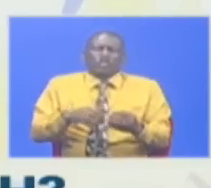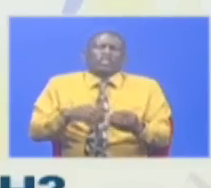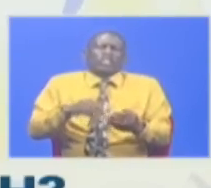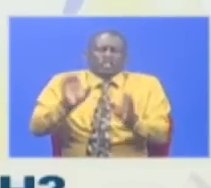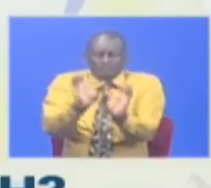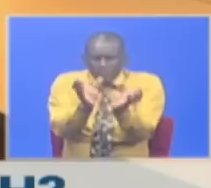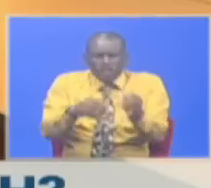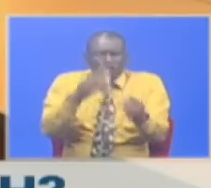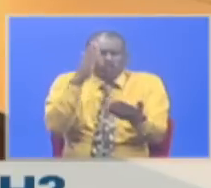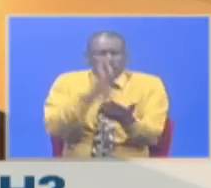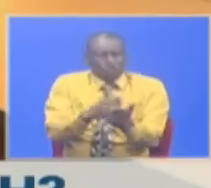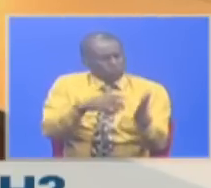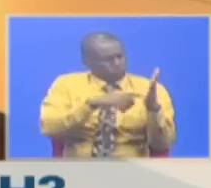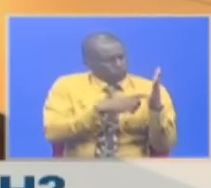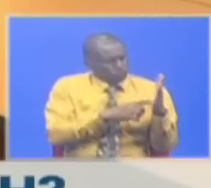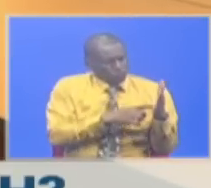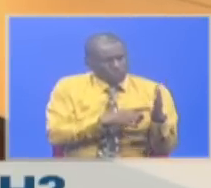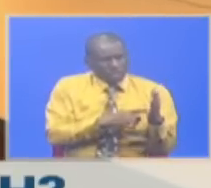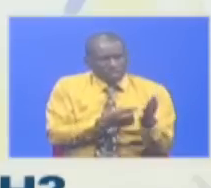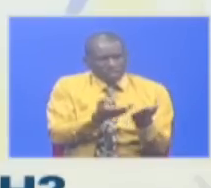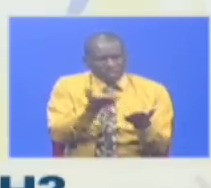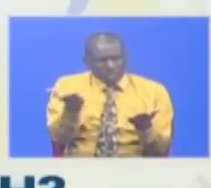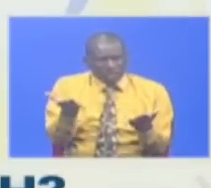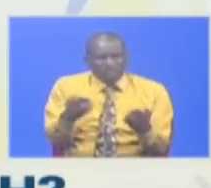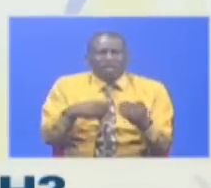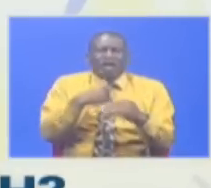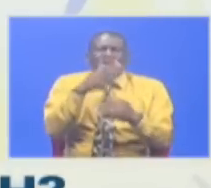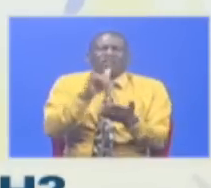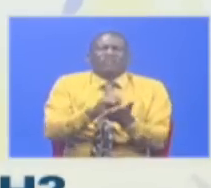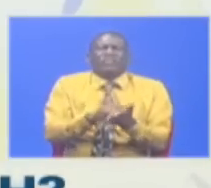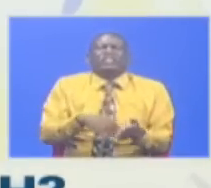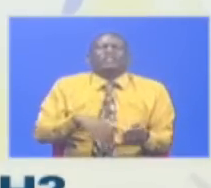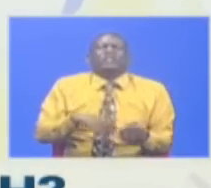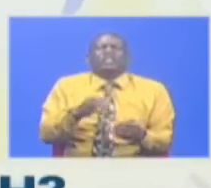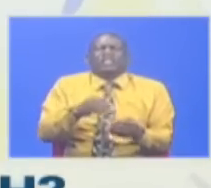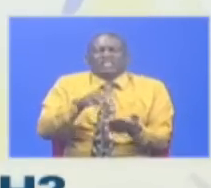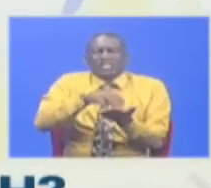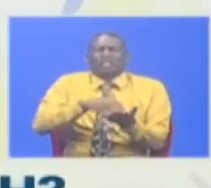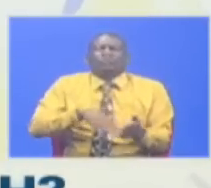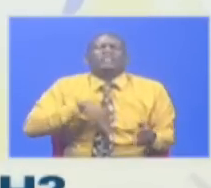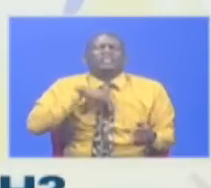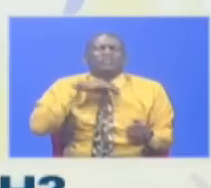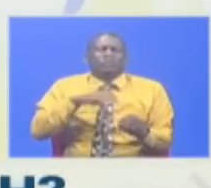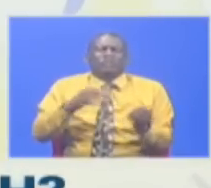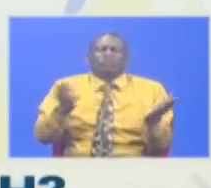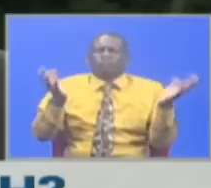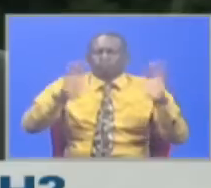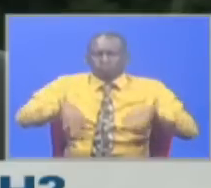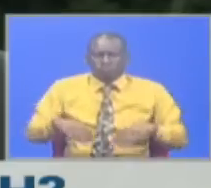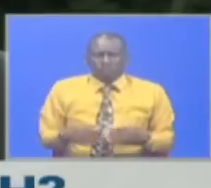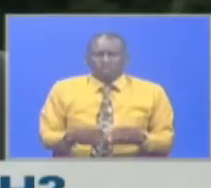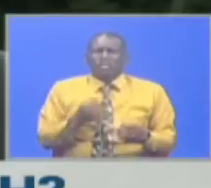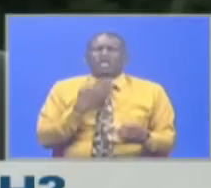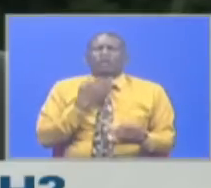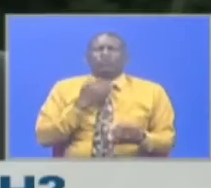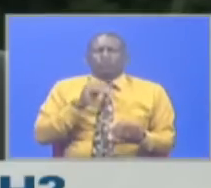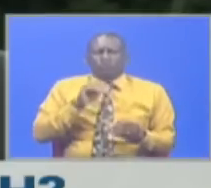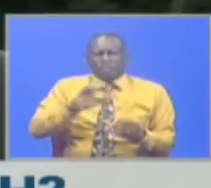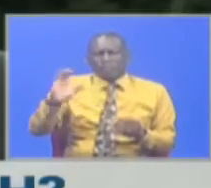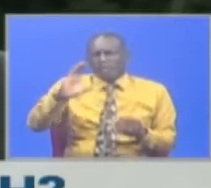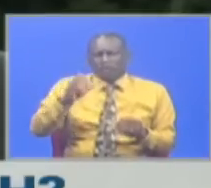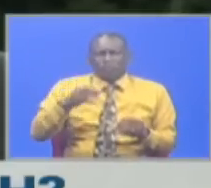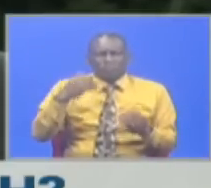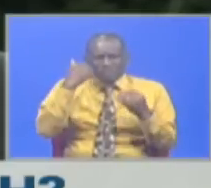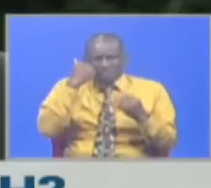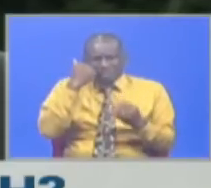becomes a normal case. I mean, in a position like that, I would also advise my client to be sick. Members of the public write